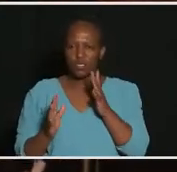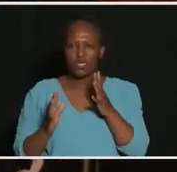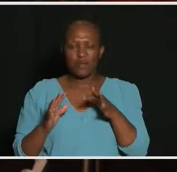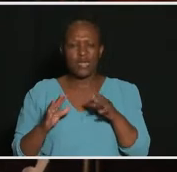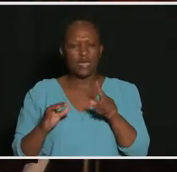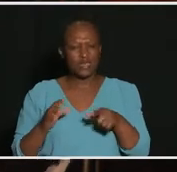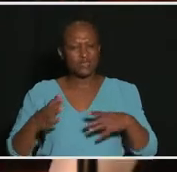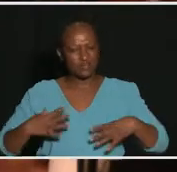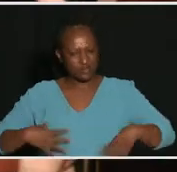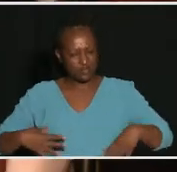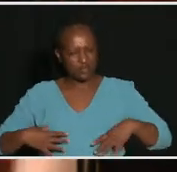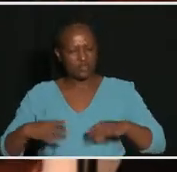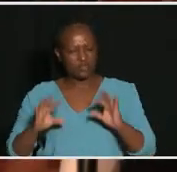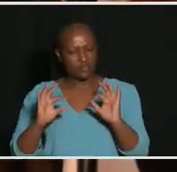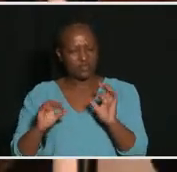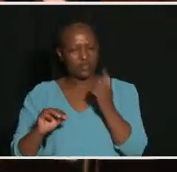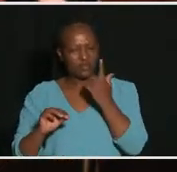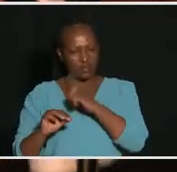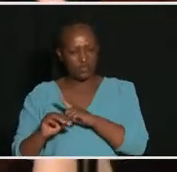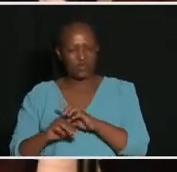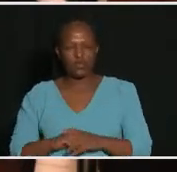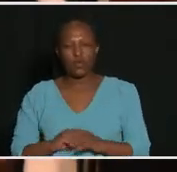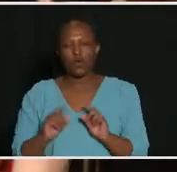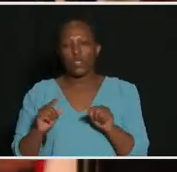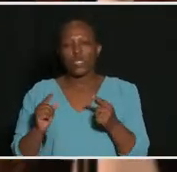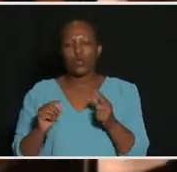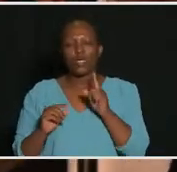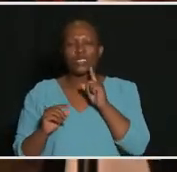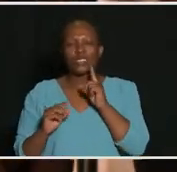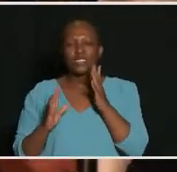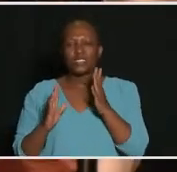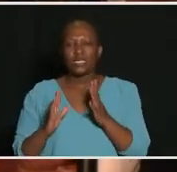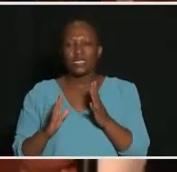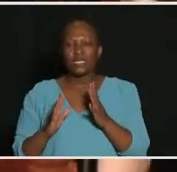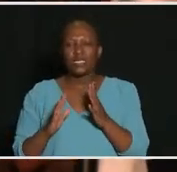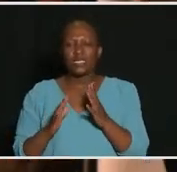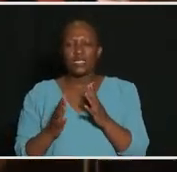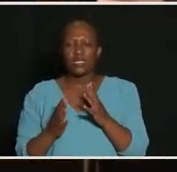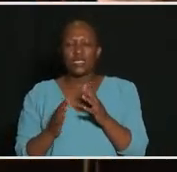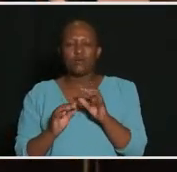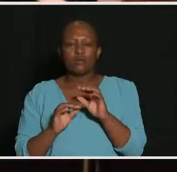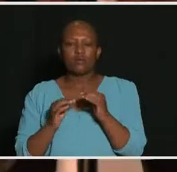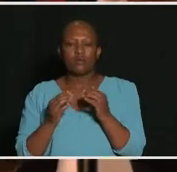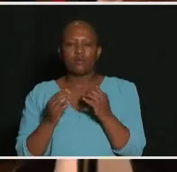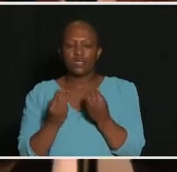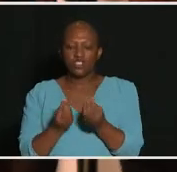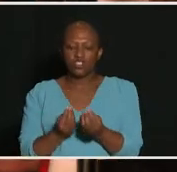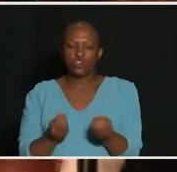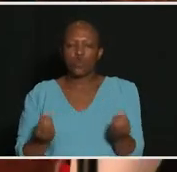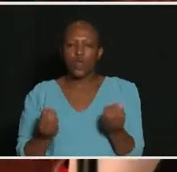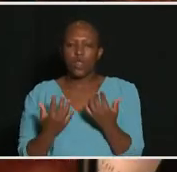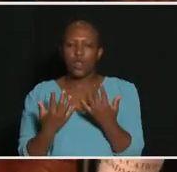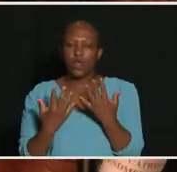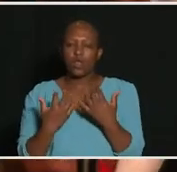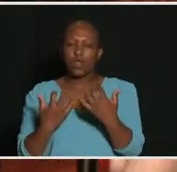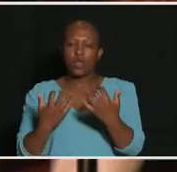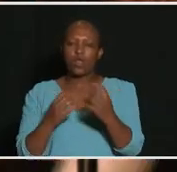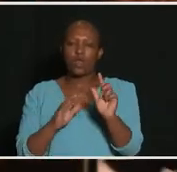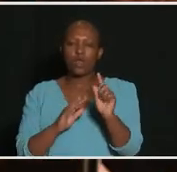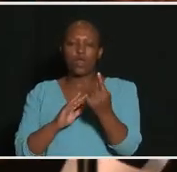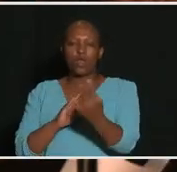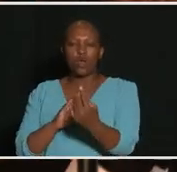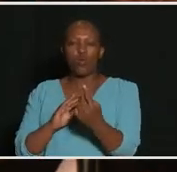properly we cannot have an educator to be standing in front of of our little ones wearing